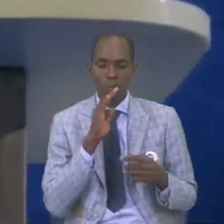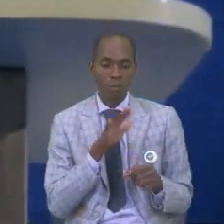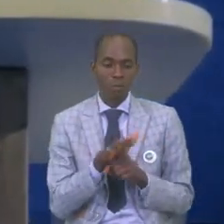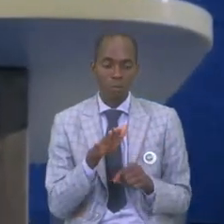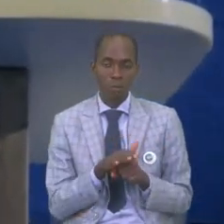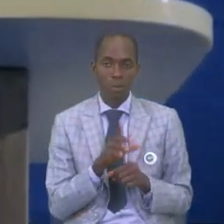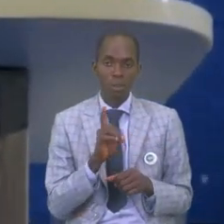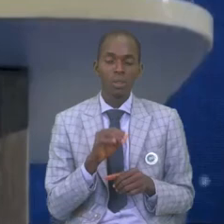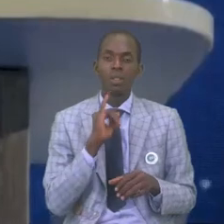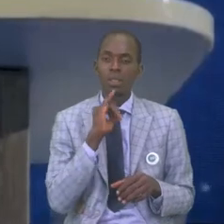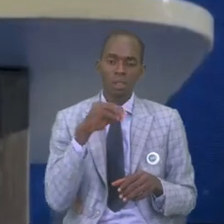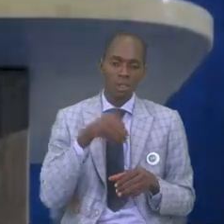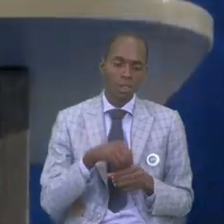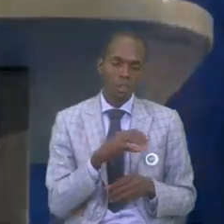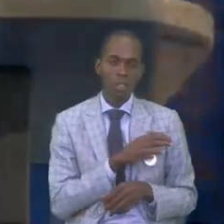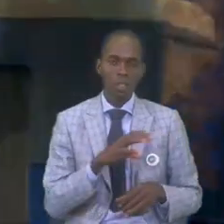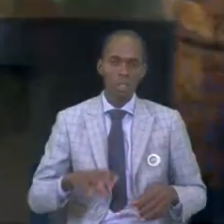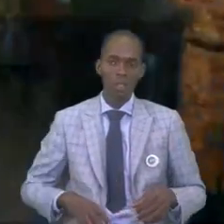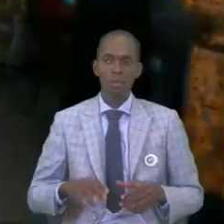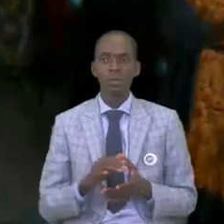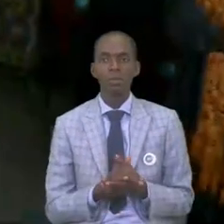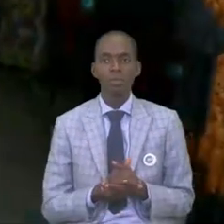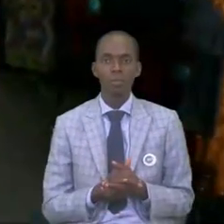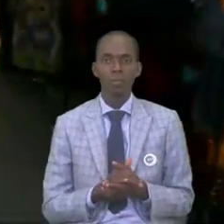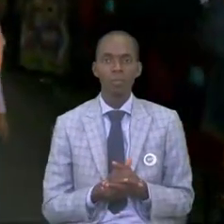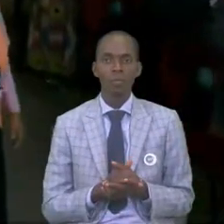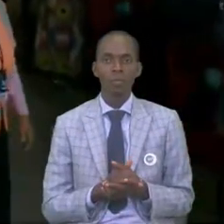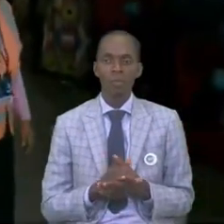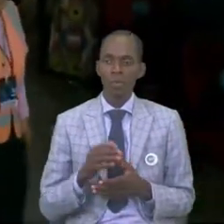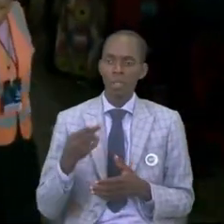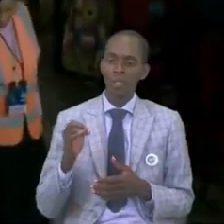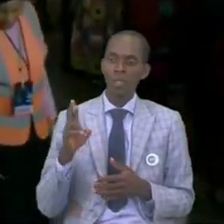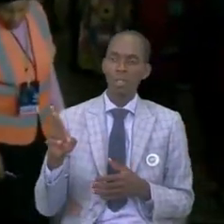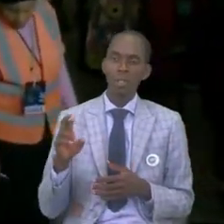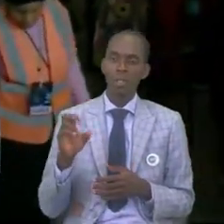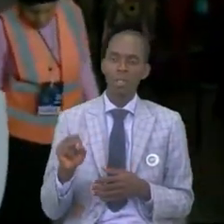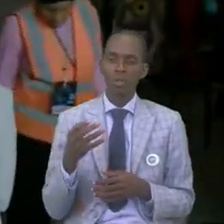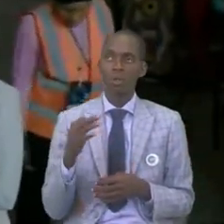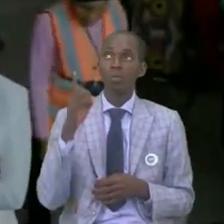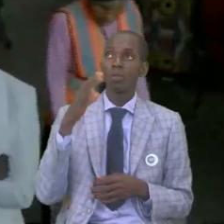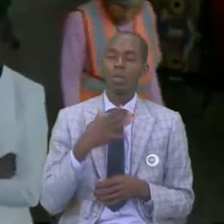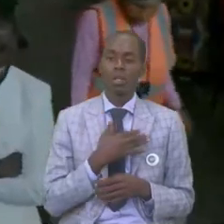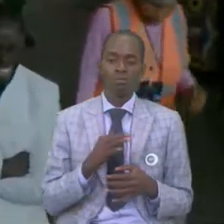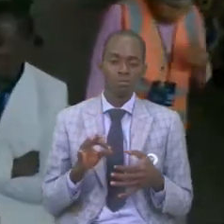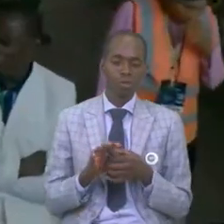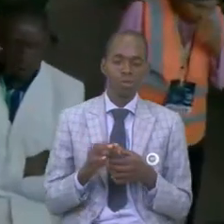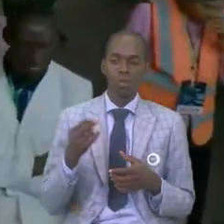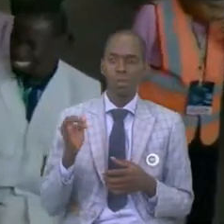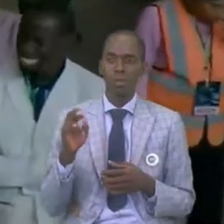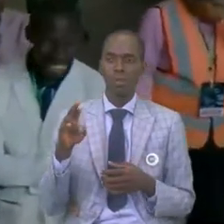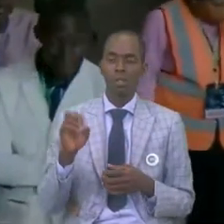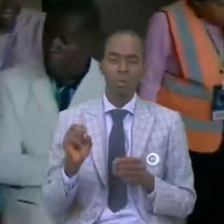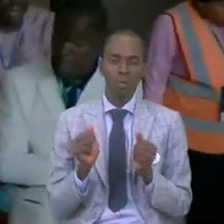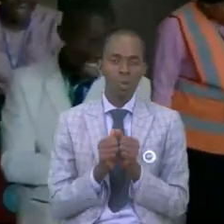in Christ. Heirs of God and joint heirs with Christ. And